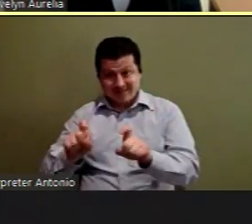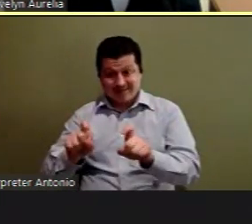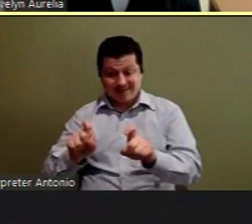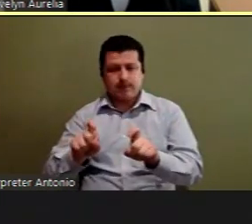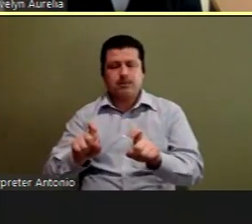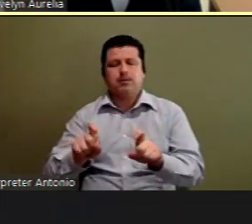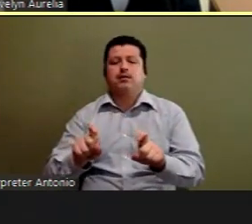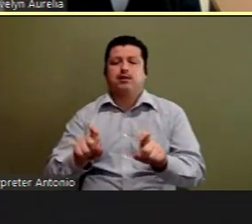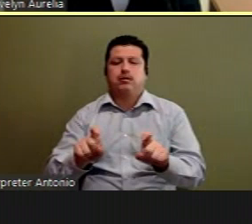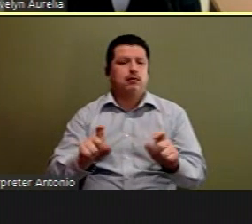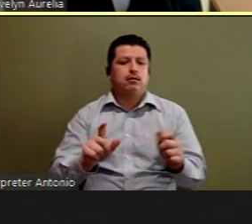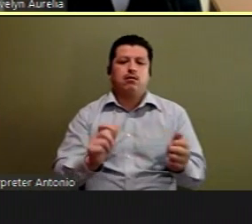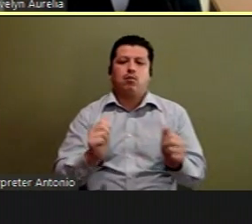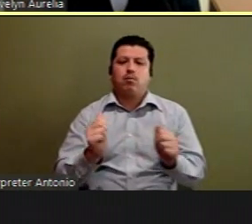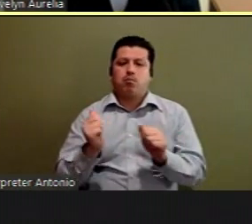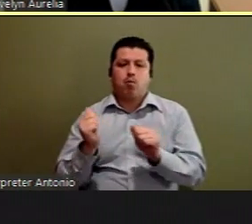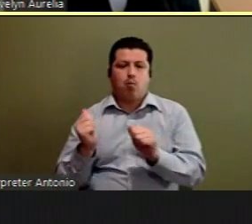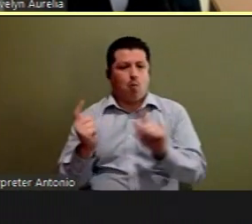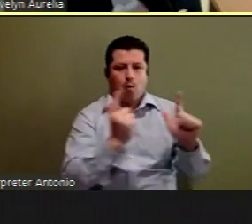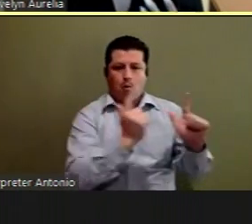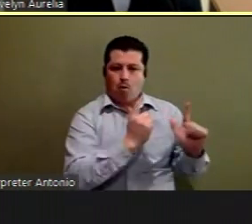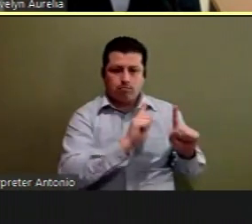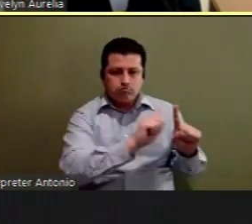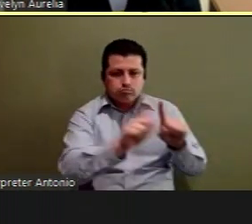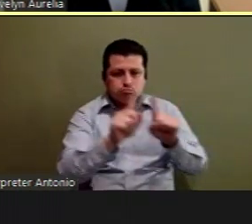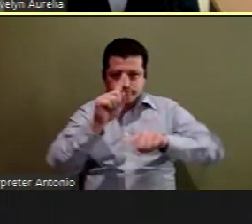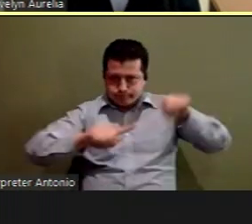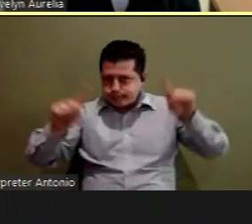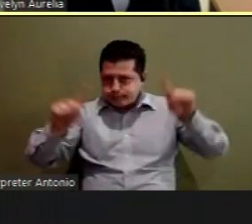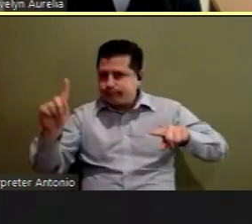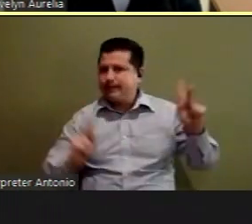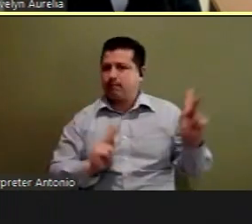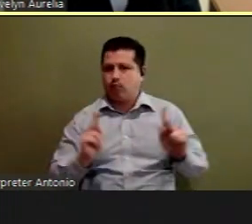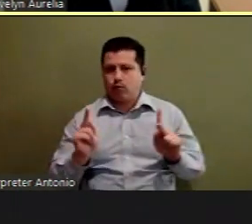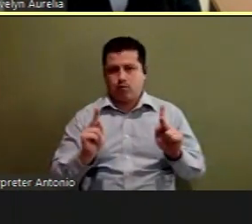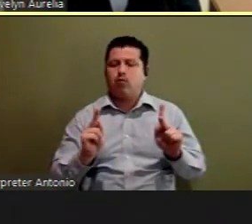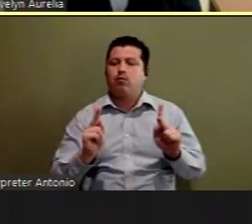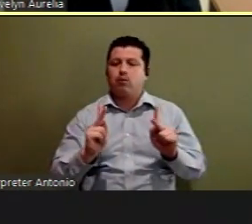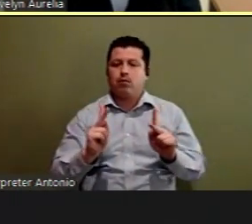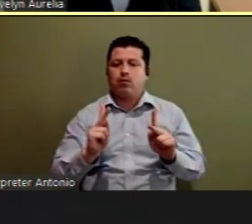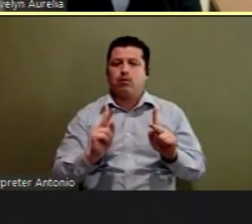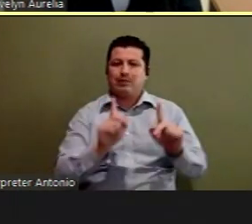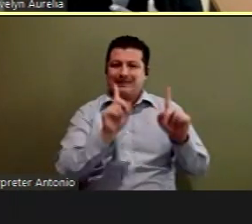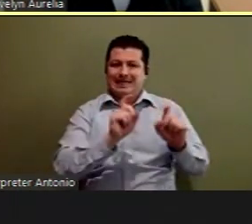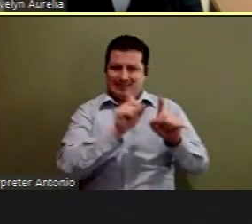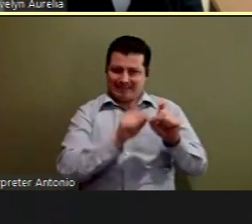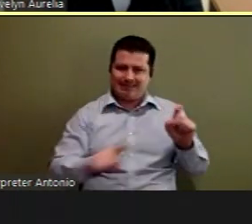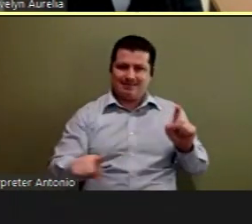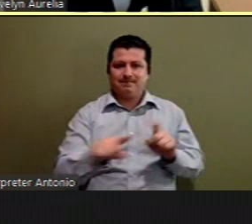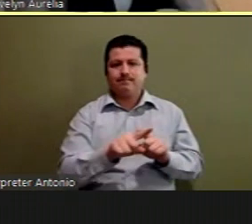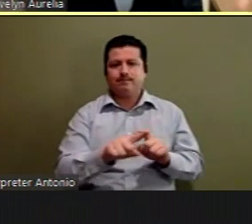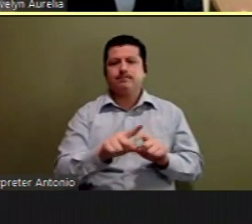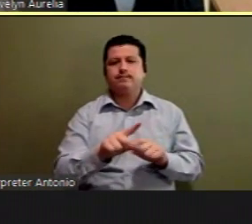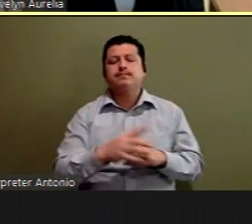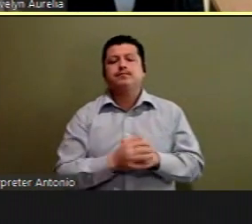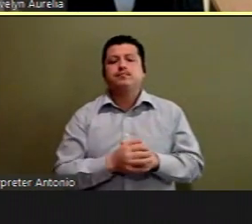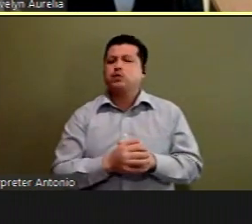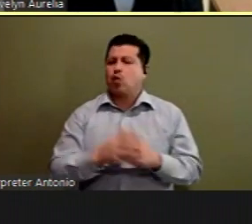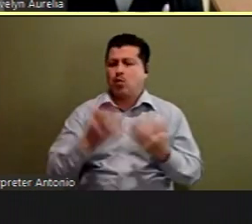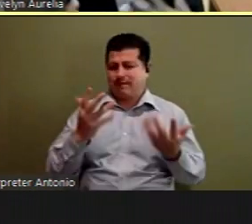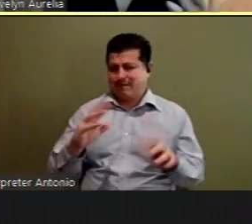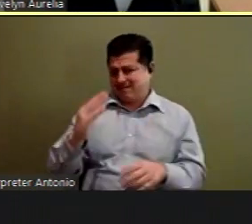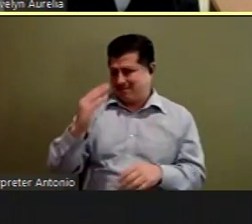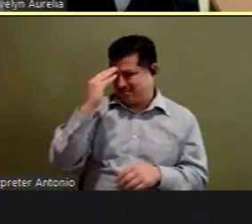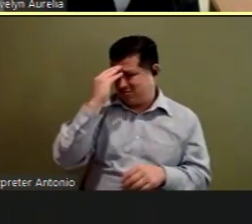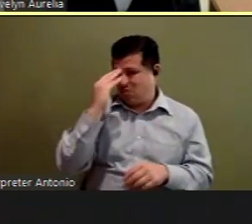13% of the American population. They're about 9.8% represented in the clinical trials. So we know that